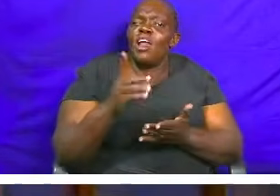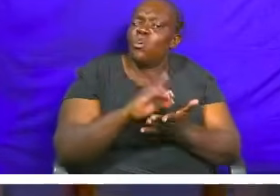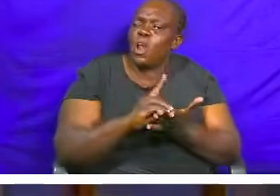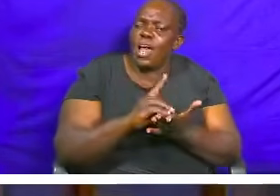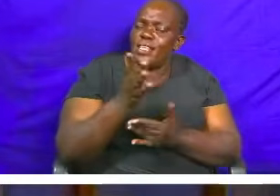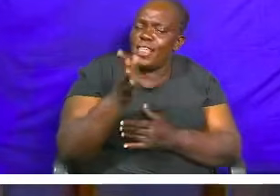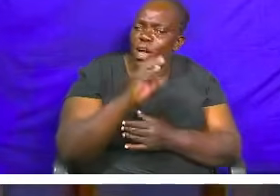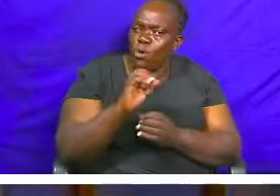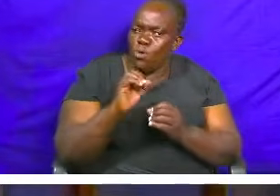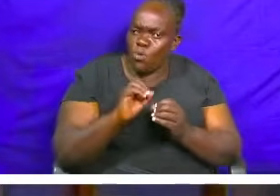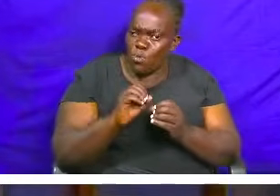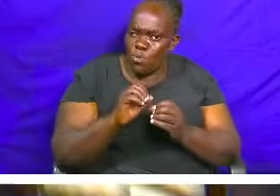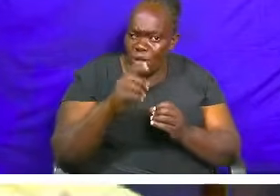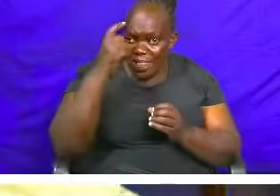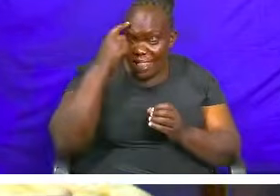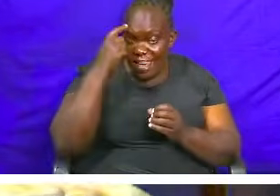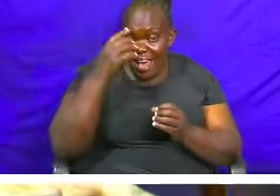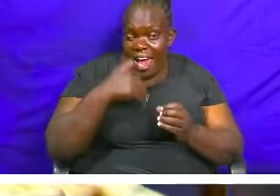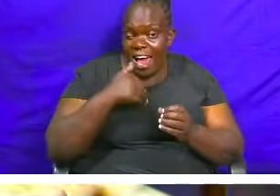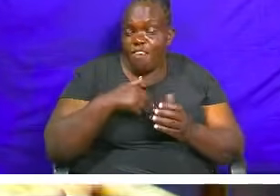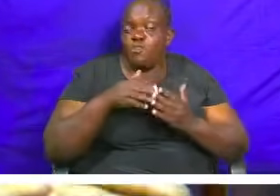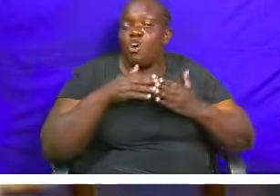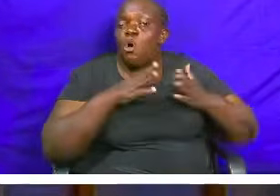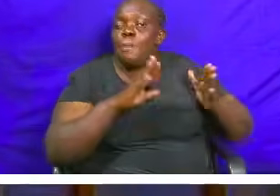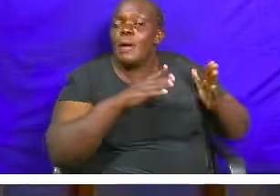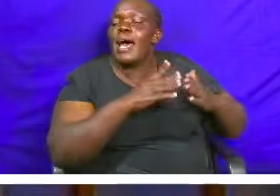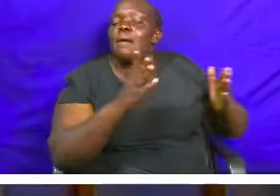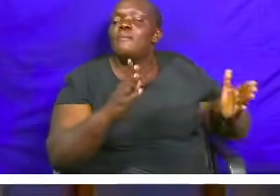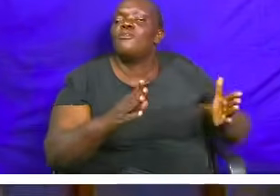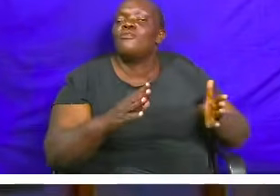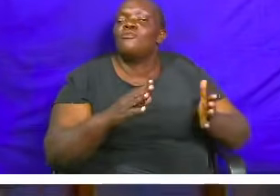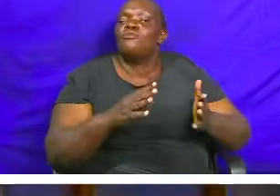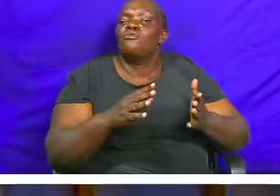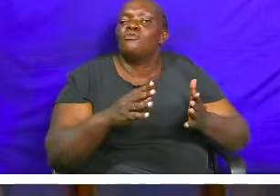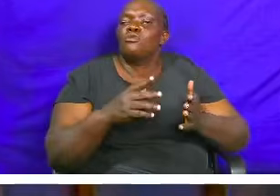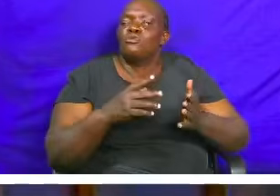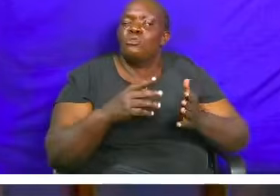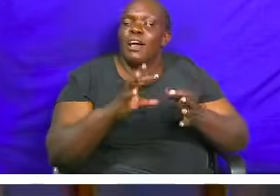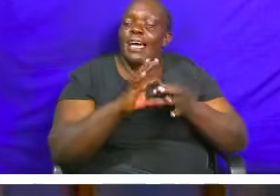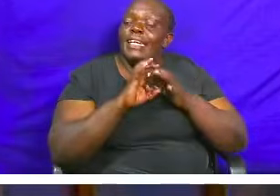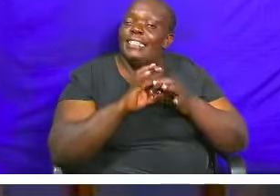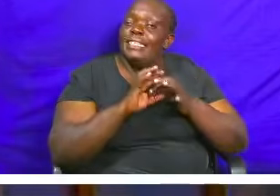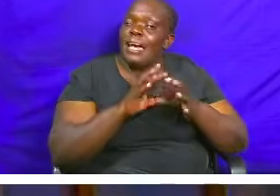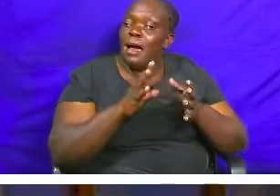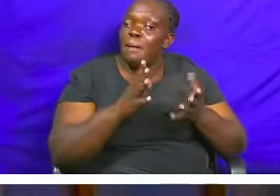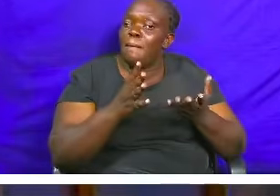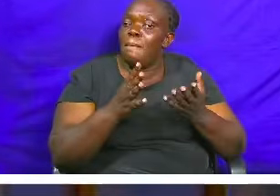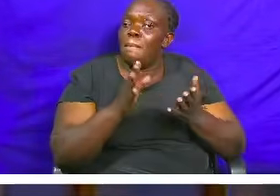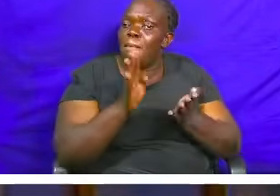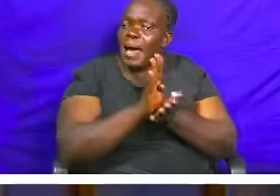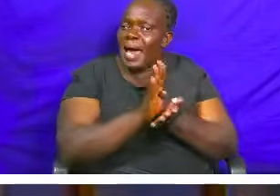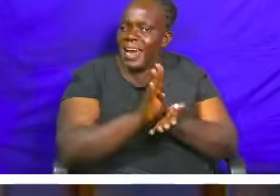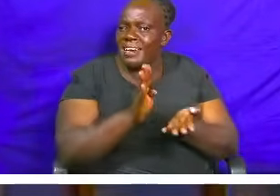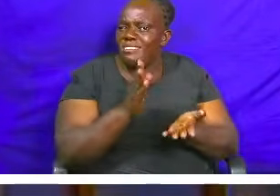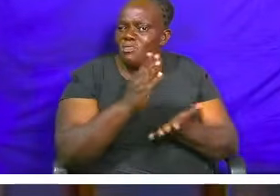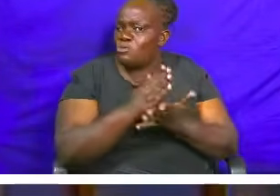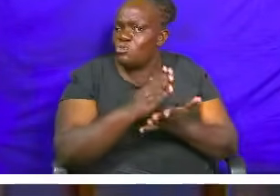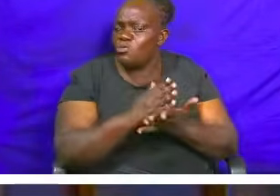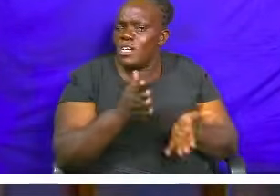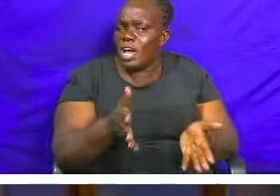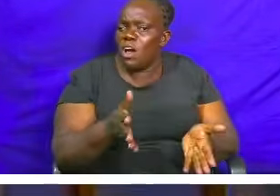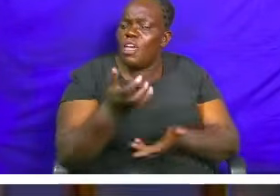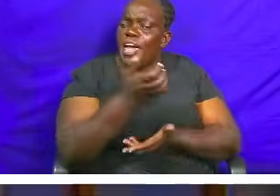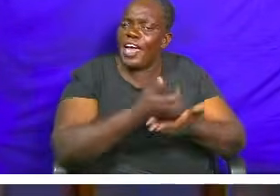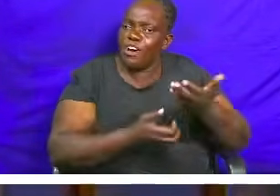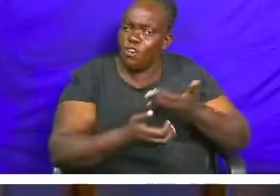So now at least we have opened interbank trading, and dollars are flowing, and basically the economy